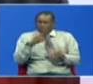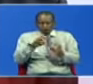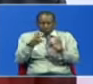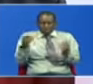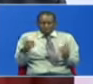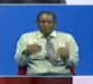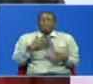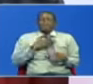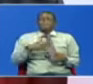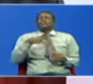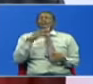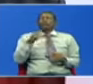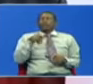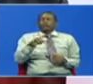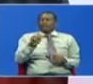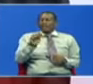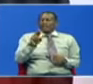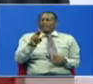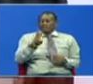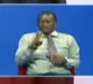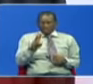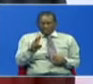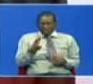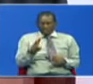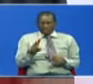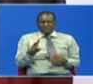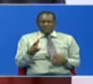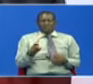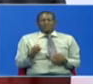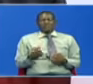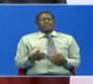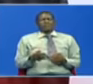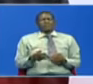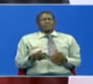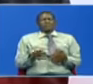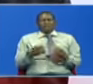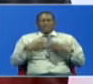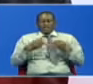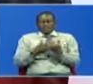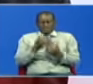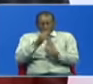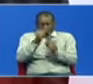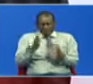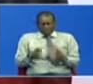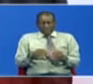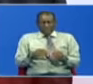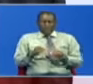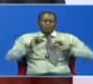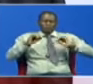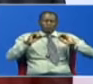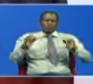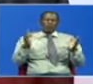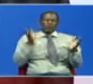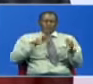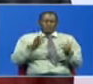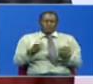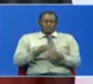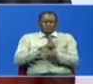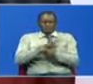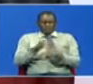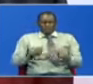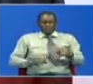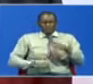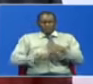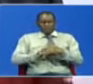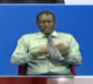Please go for your prescription refill. The healthcare workers are properly trained, they are properly geared, and they